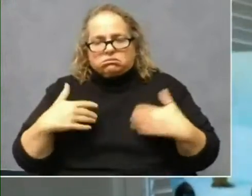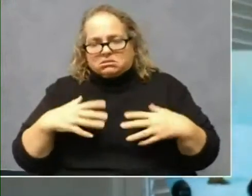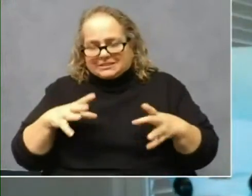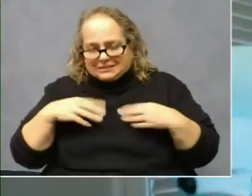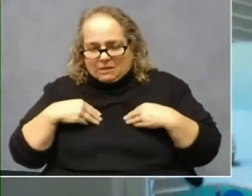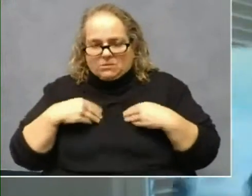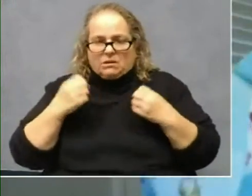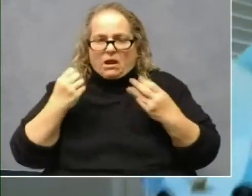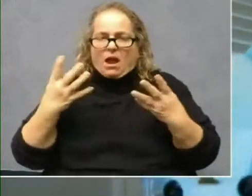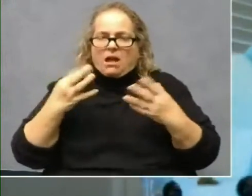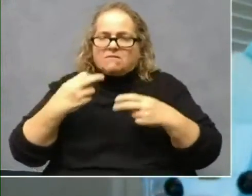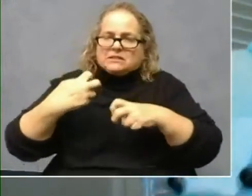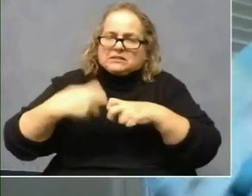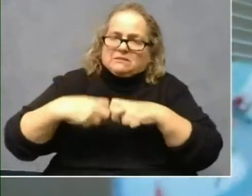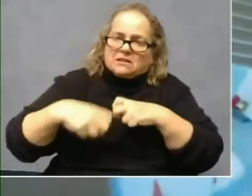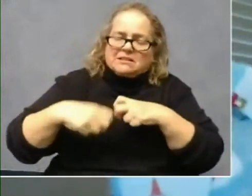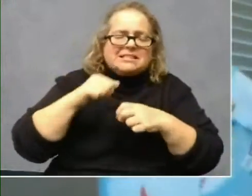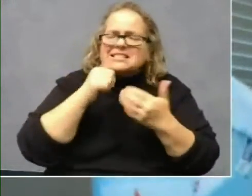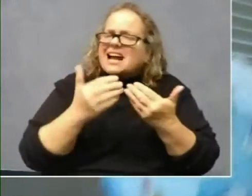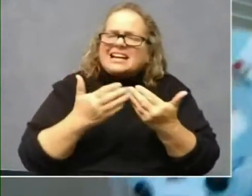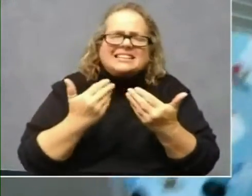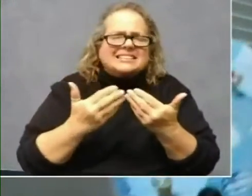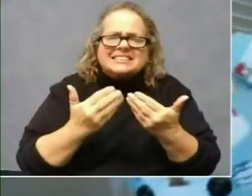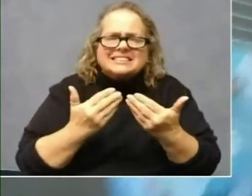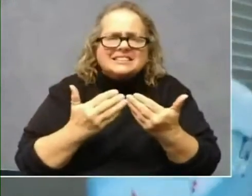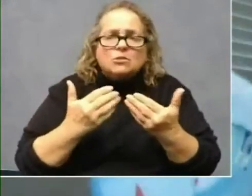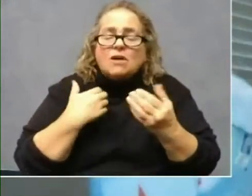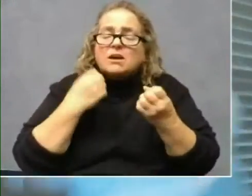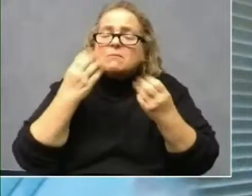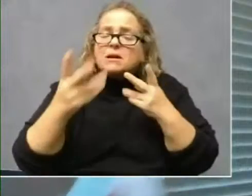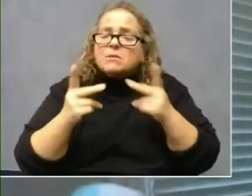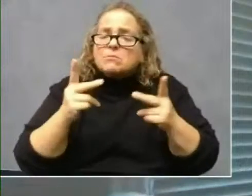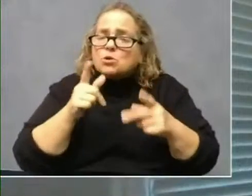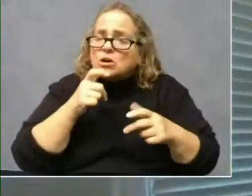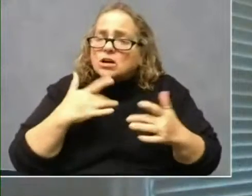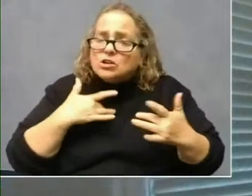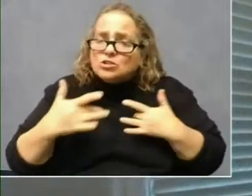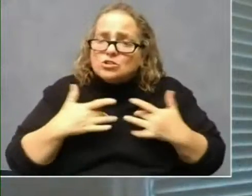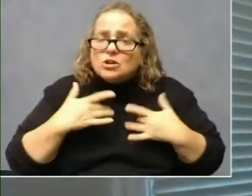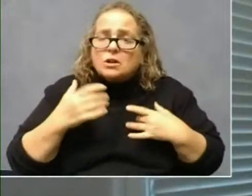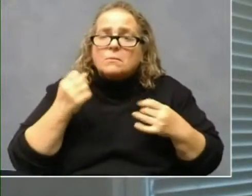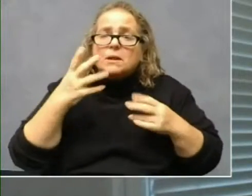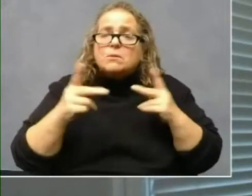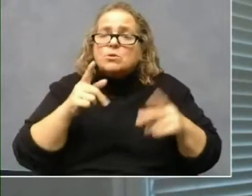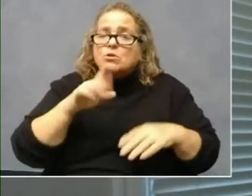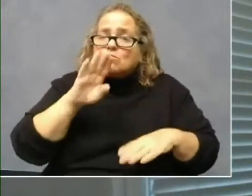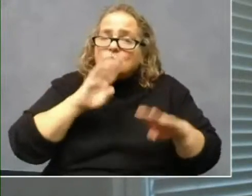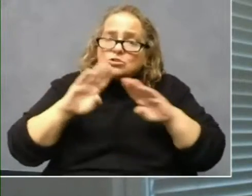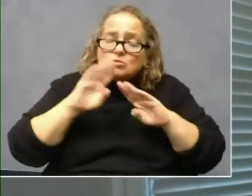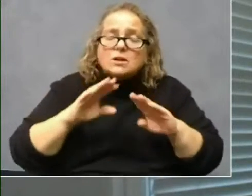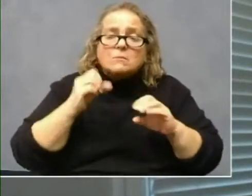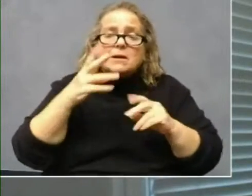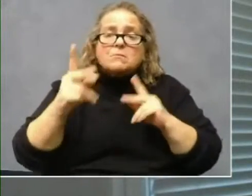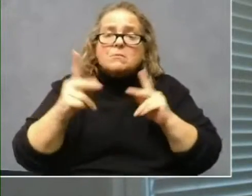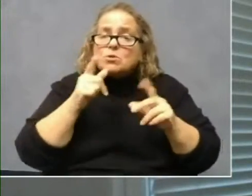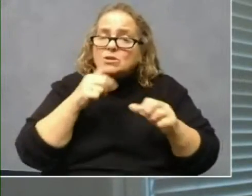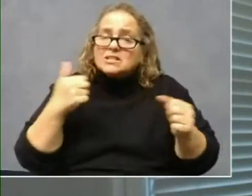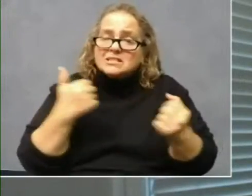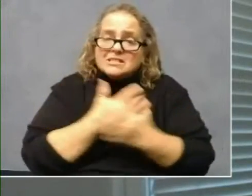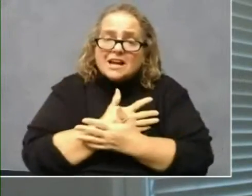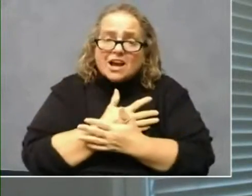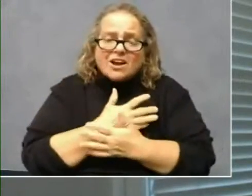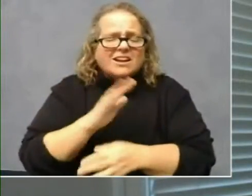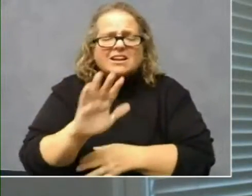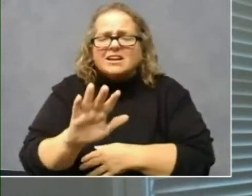easy. We have a lot of people who are concerned, a lot of people who are frustrated, a lot of people who are scared. And look, I get it too. We